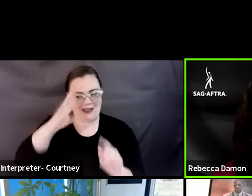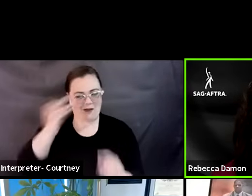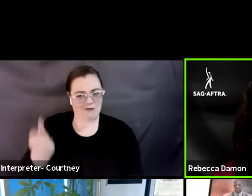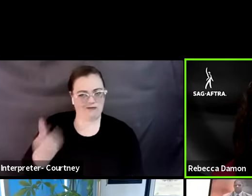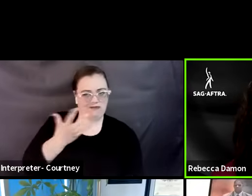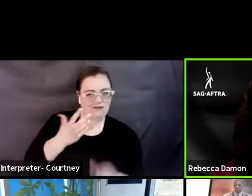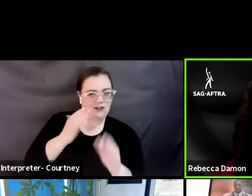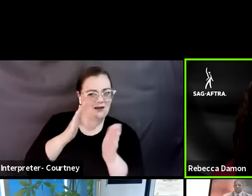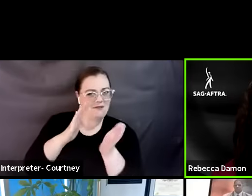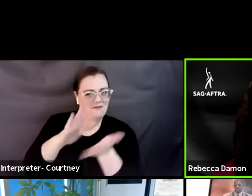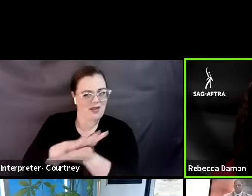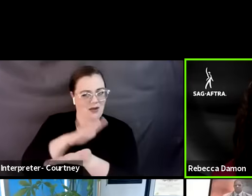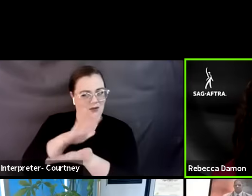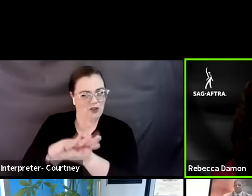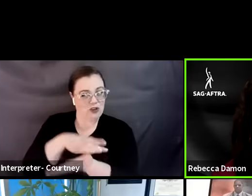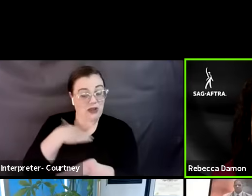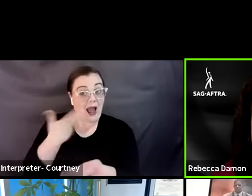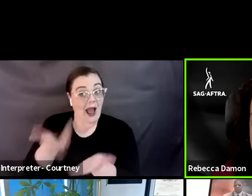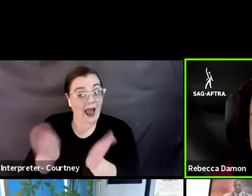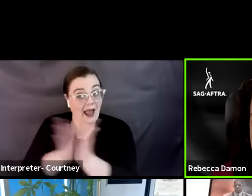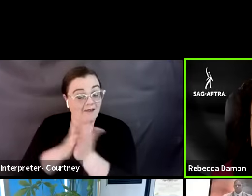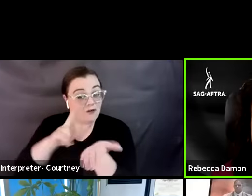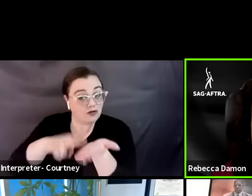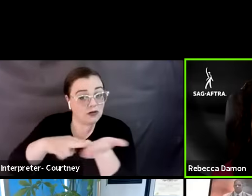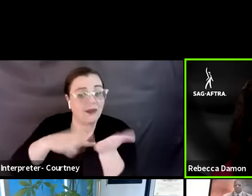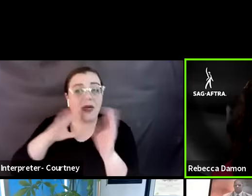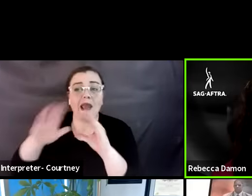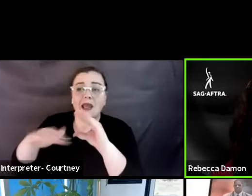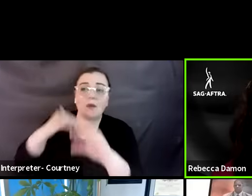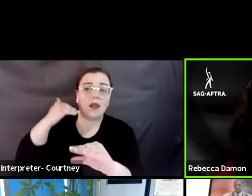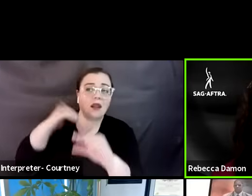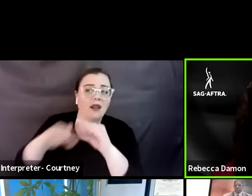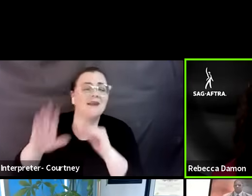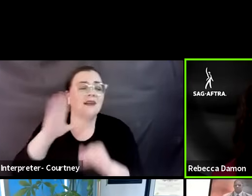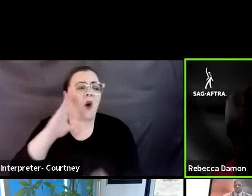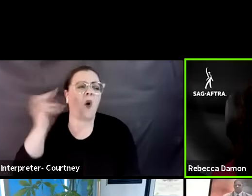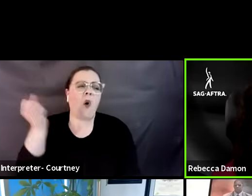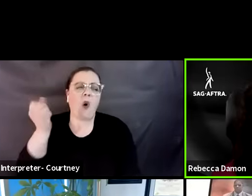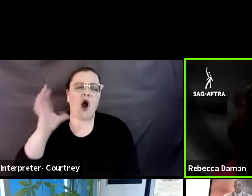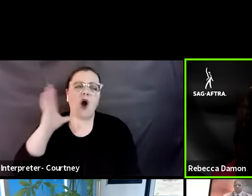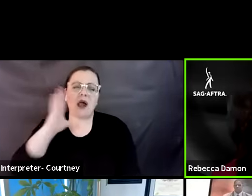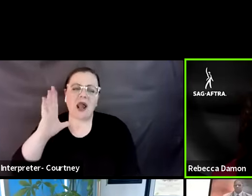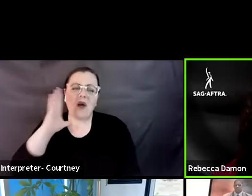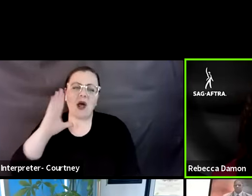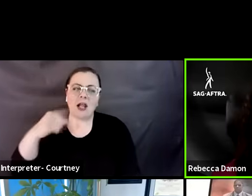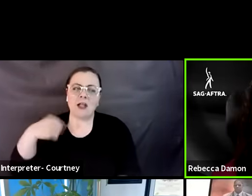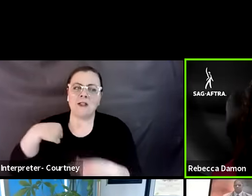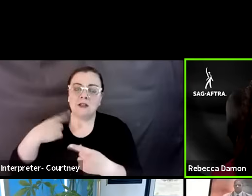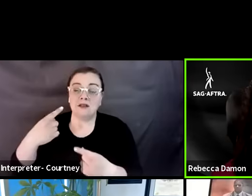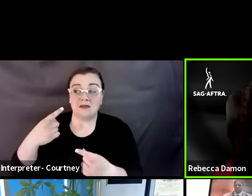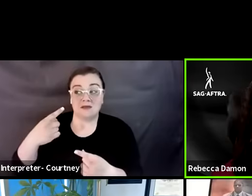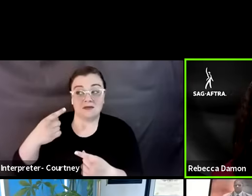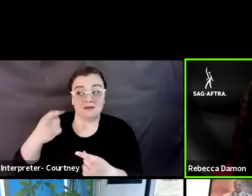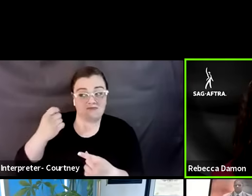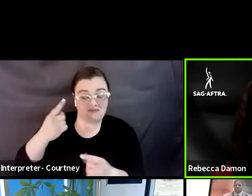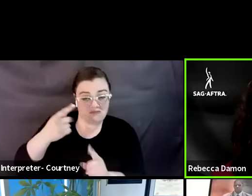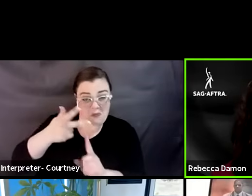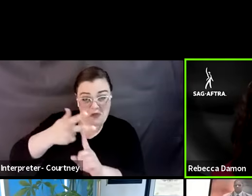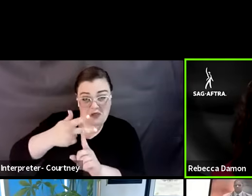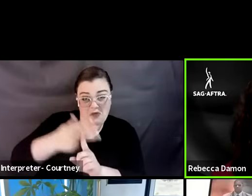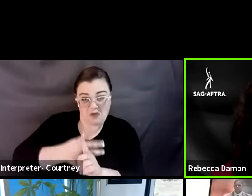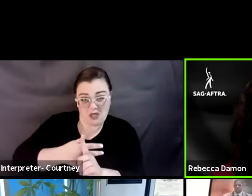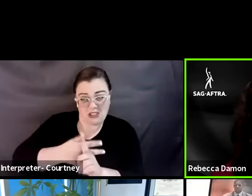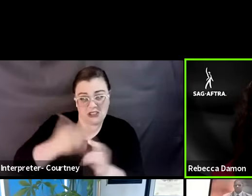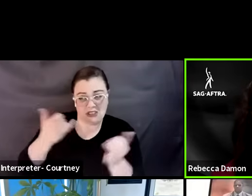few times. They say they'll be sending me a contract soon. It's been several months. It's been 3 months. What would